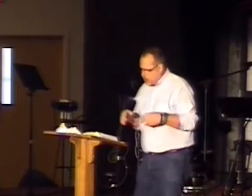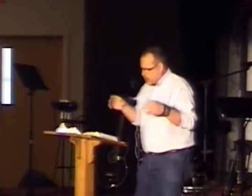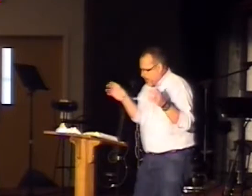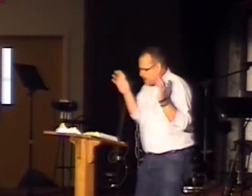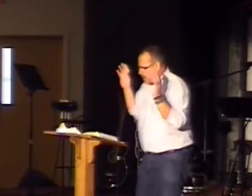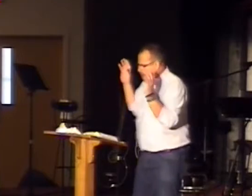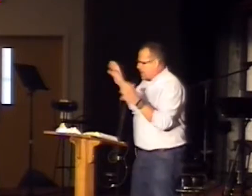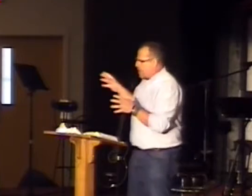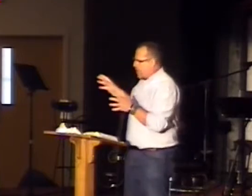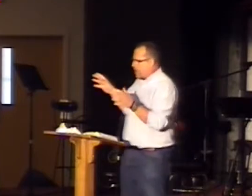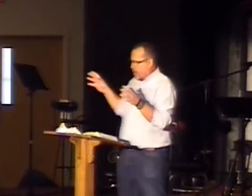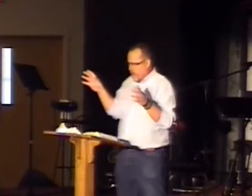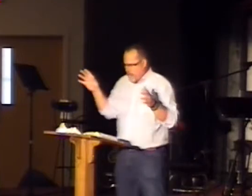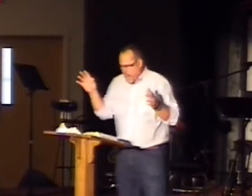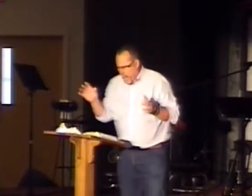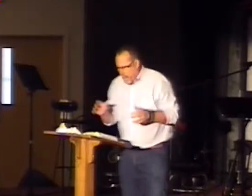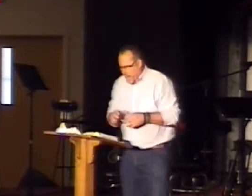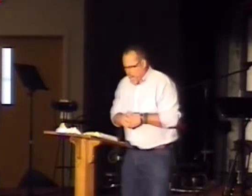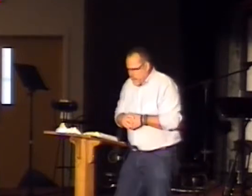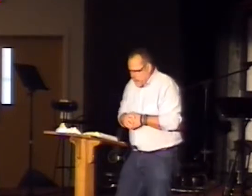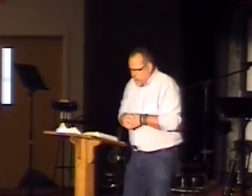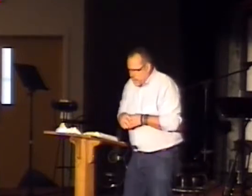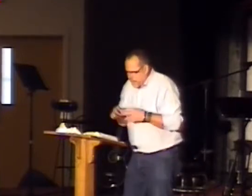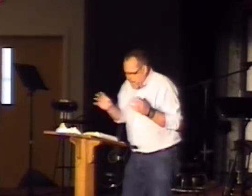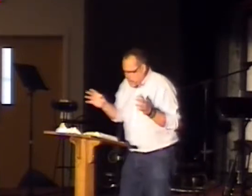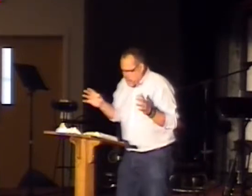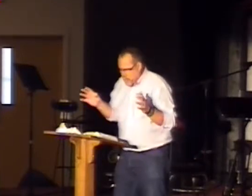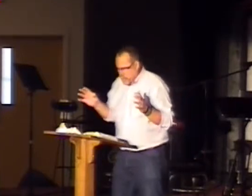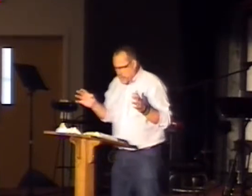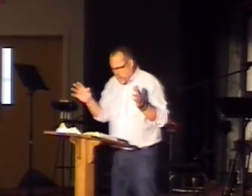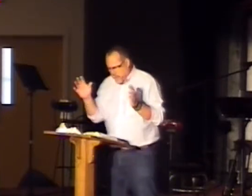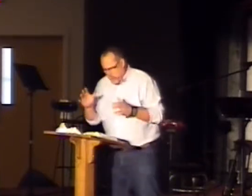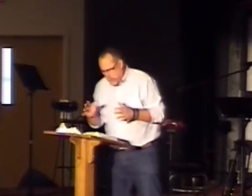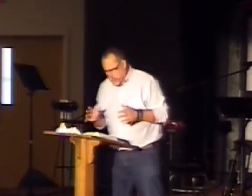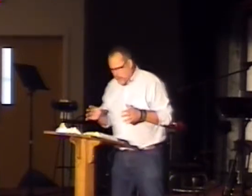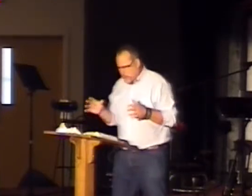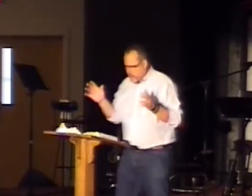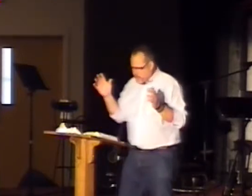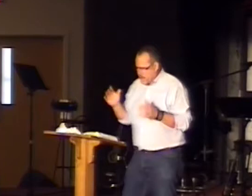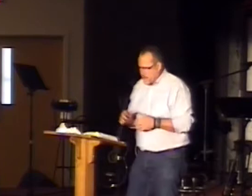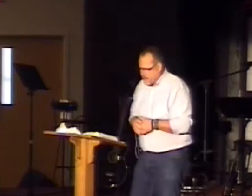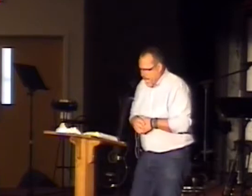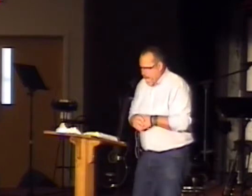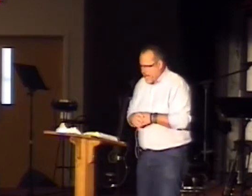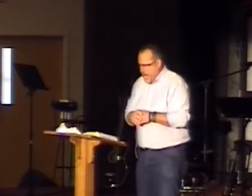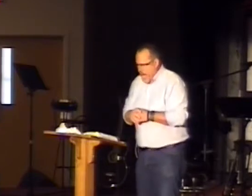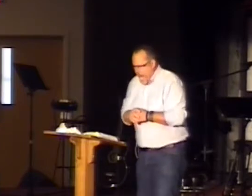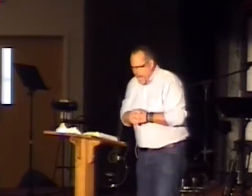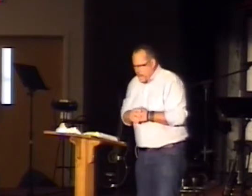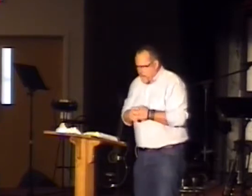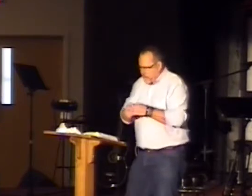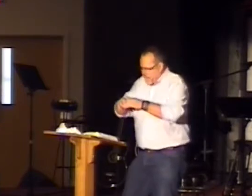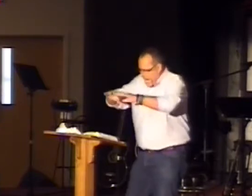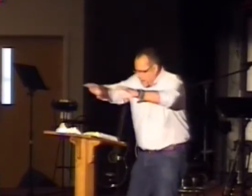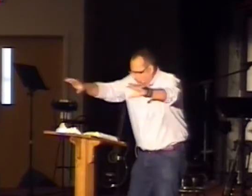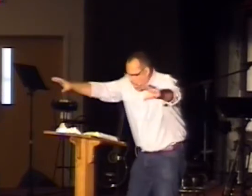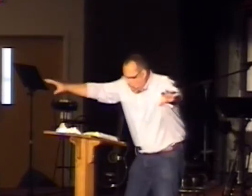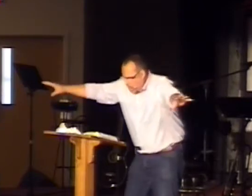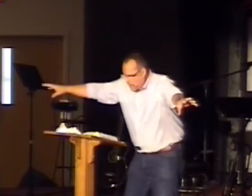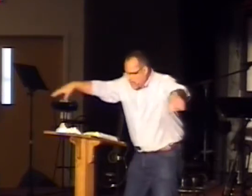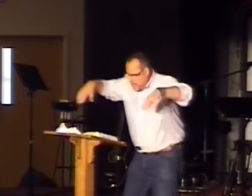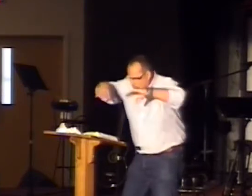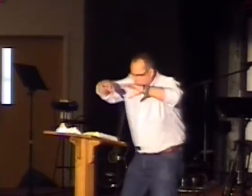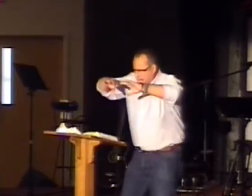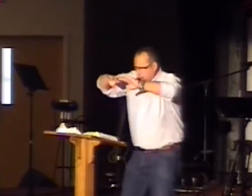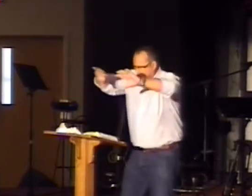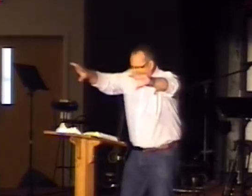11, where it explains the different people and groups and languages, which are referred to in Genesis 10. And people are scattered all